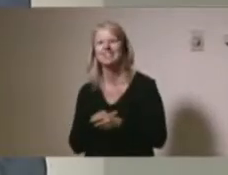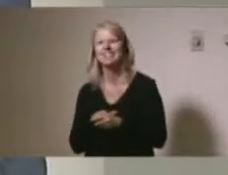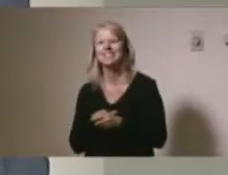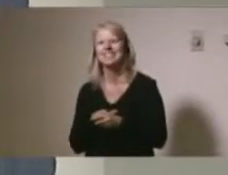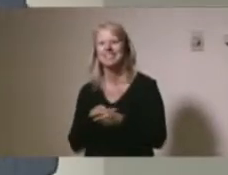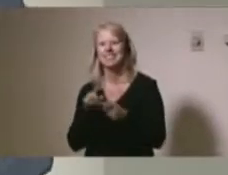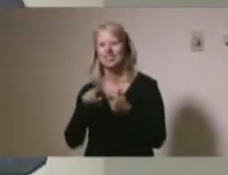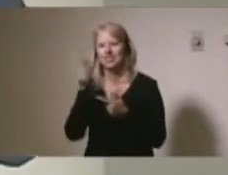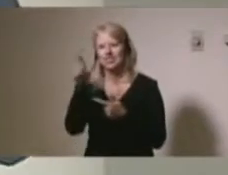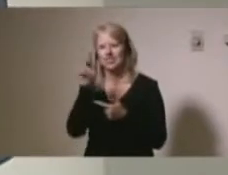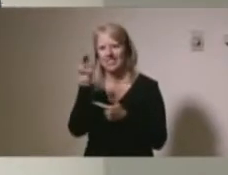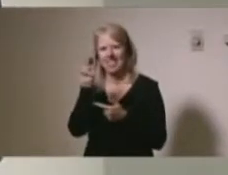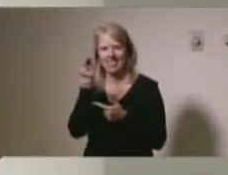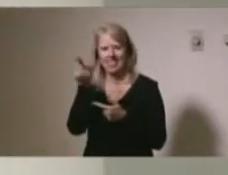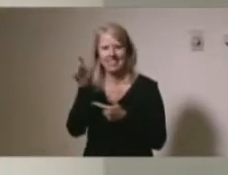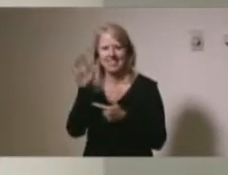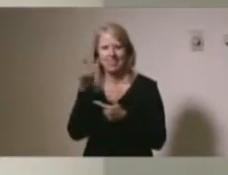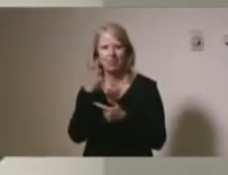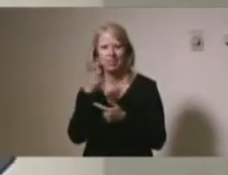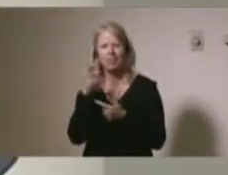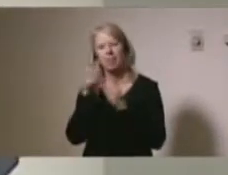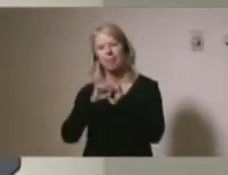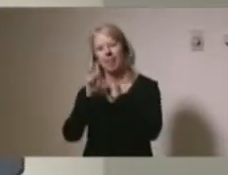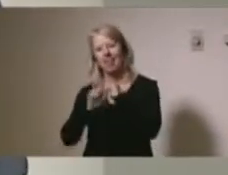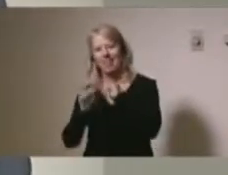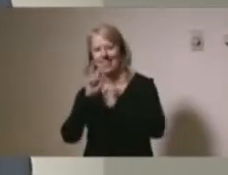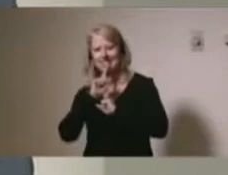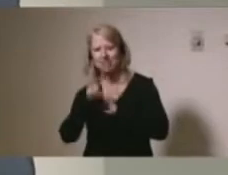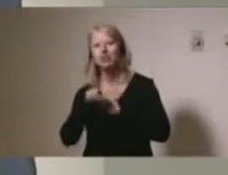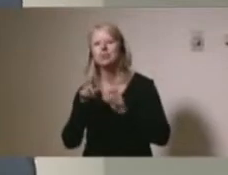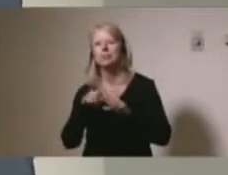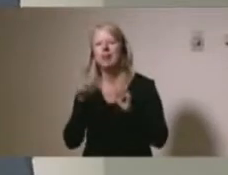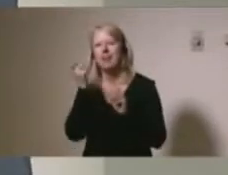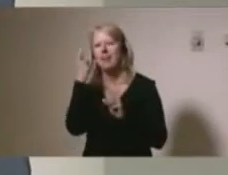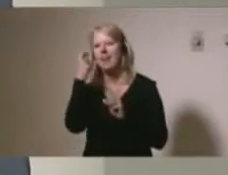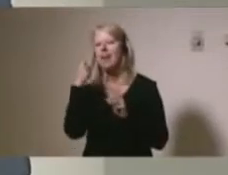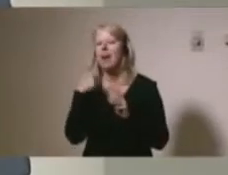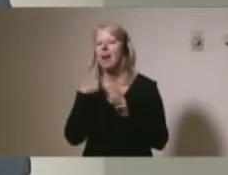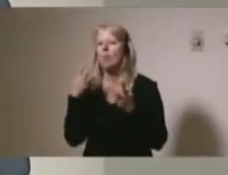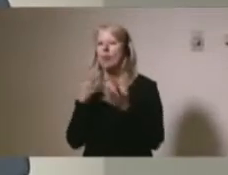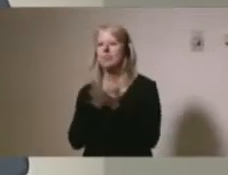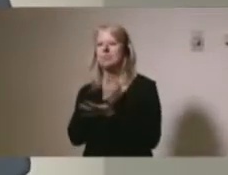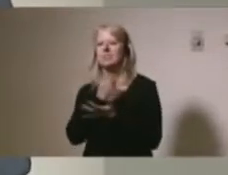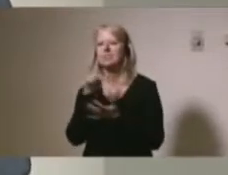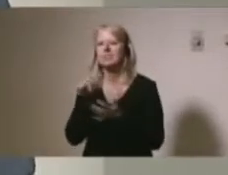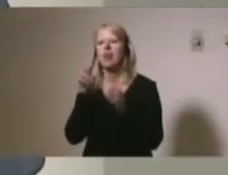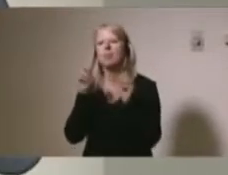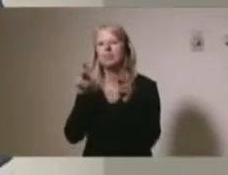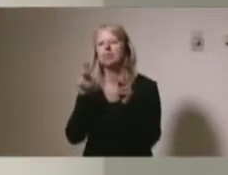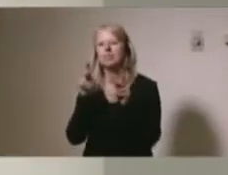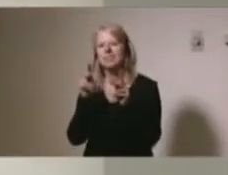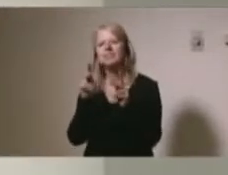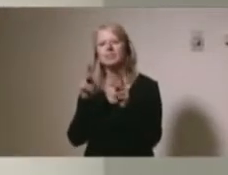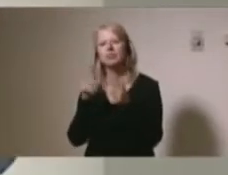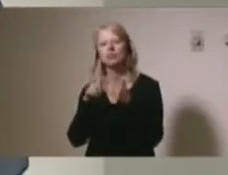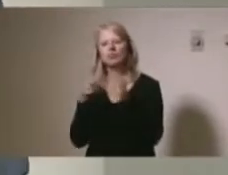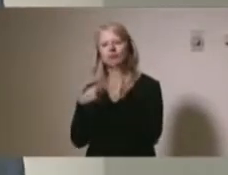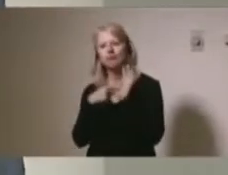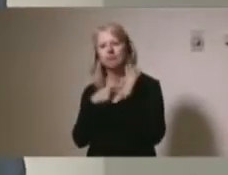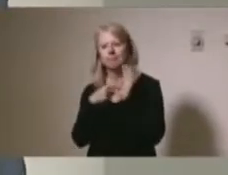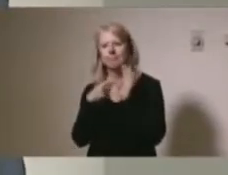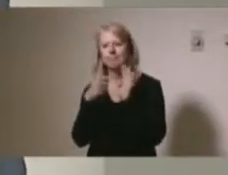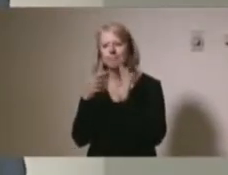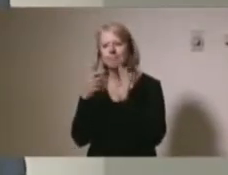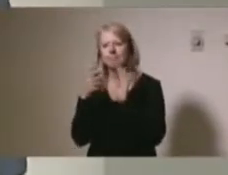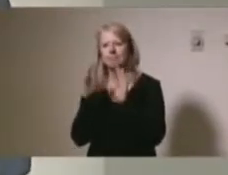to Nicolas' question. I was maybe a bit long, but I also want to use this opportunity to present the point of view of